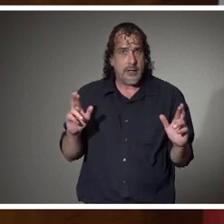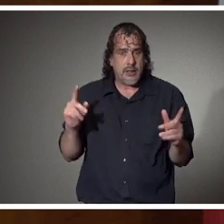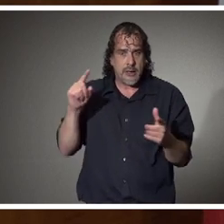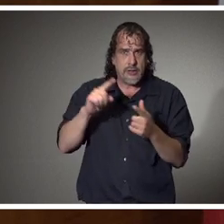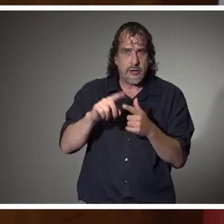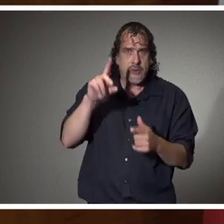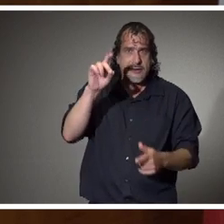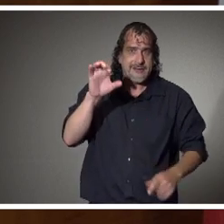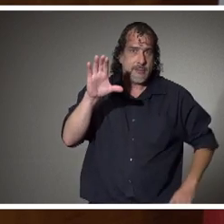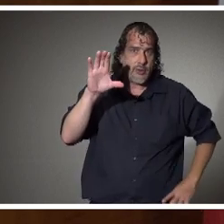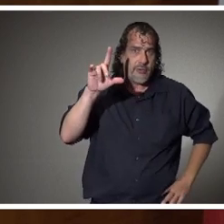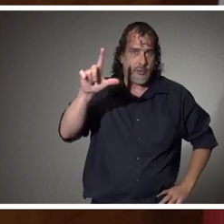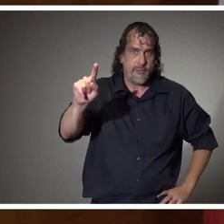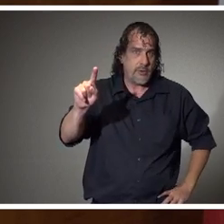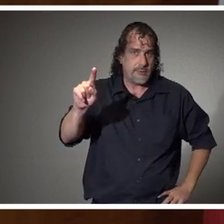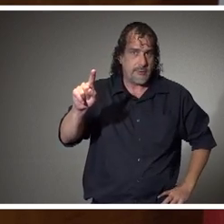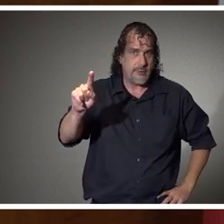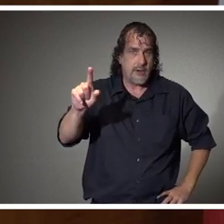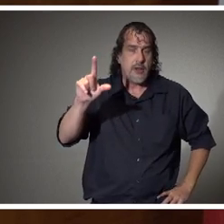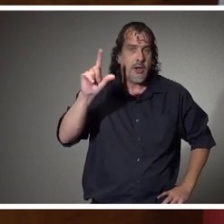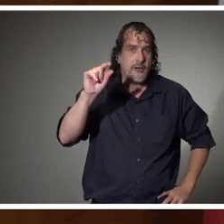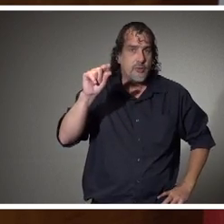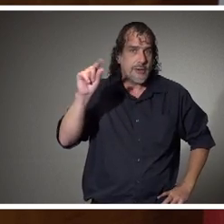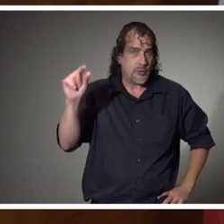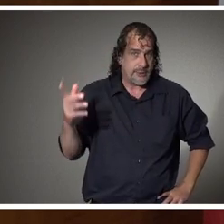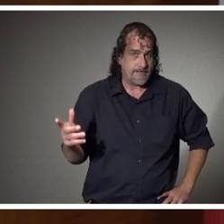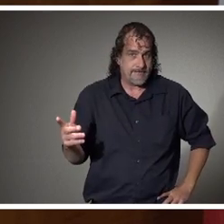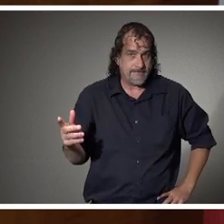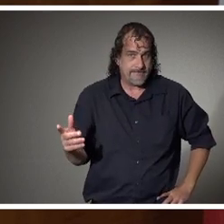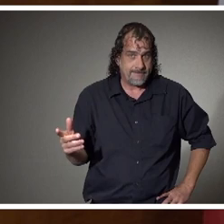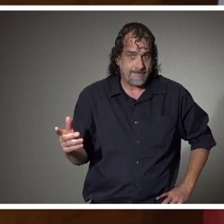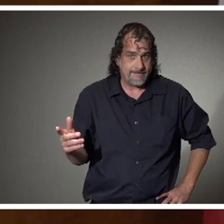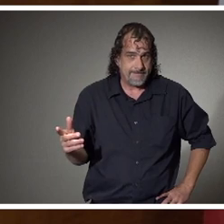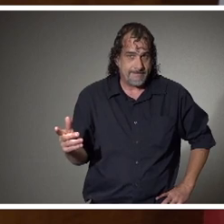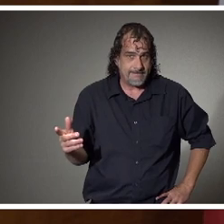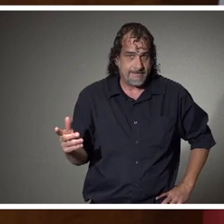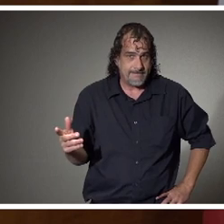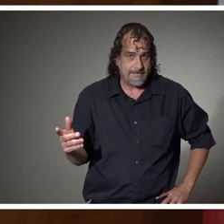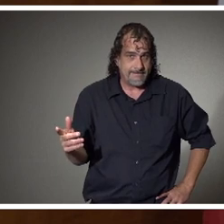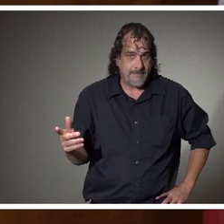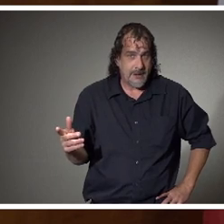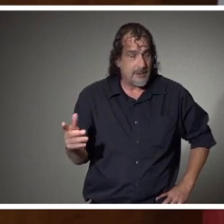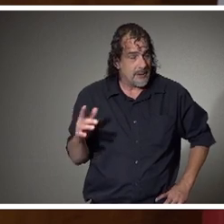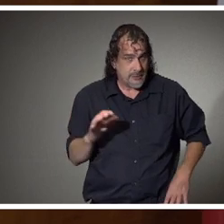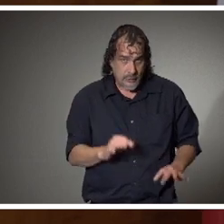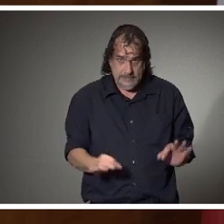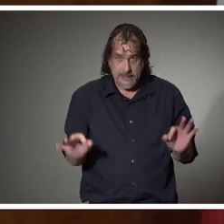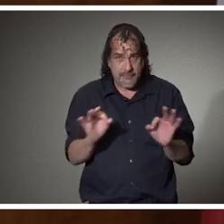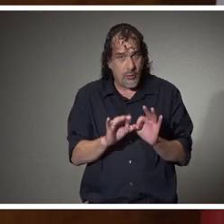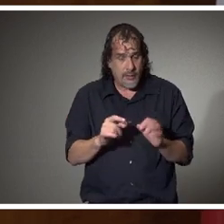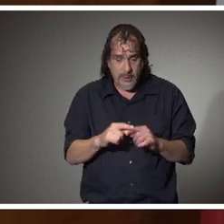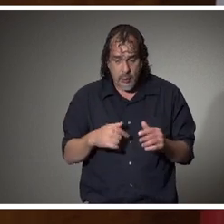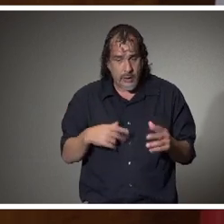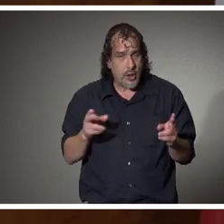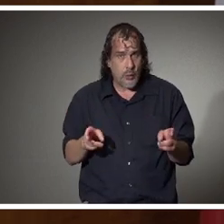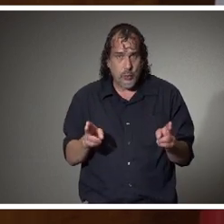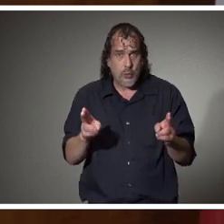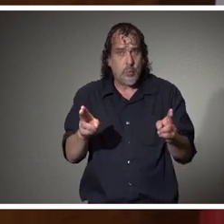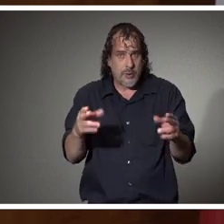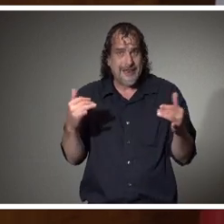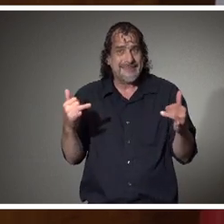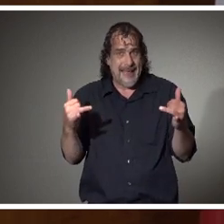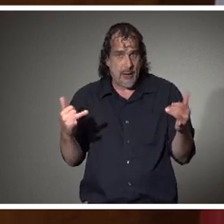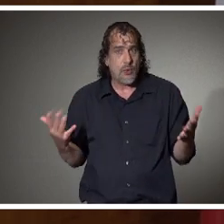December 31 of 2020. So it is critical that we move and that we move